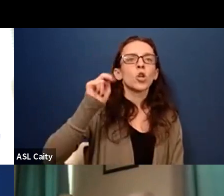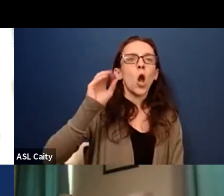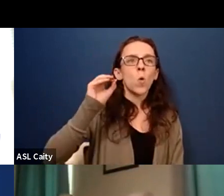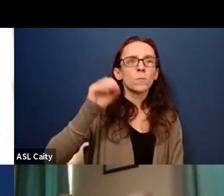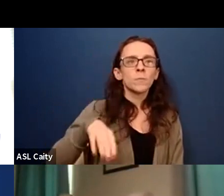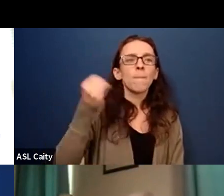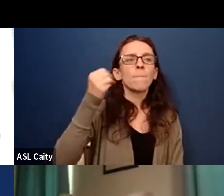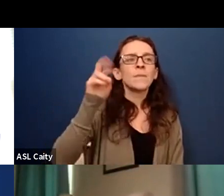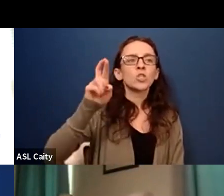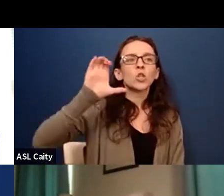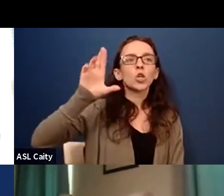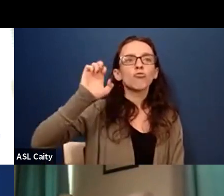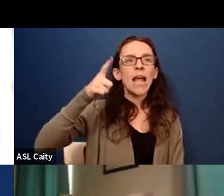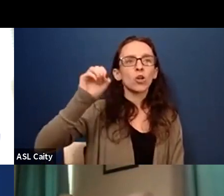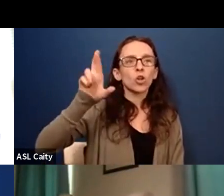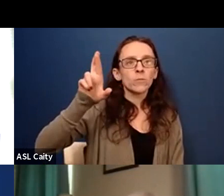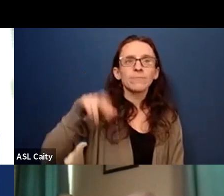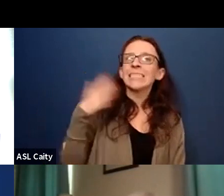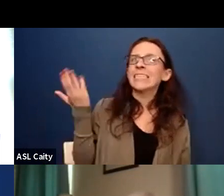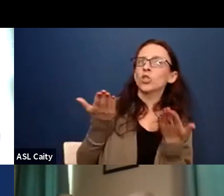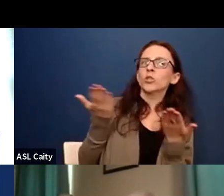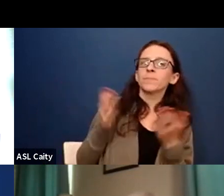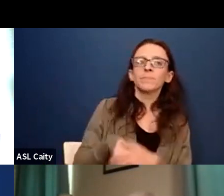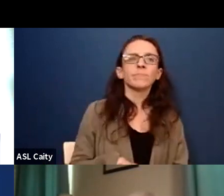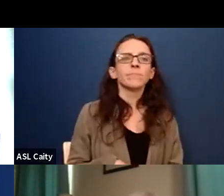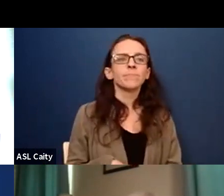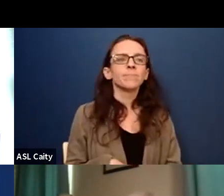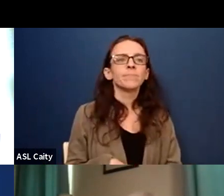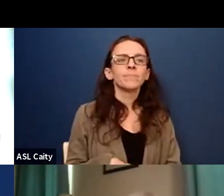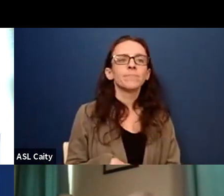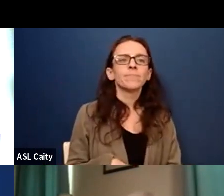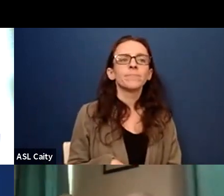Mr. Kreger? Here. Dr. Freeman Wisdom?